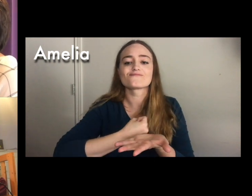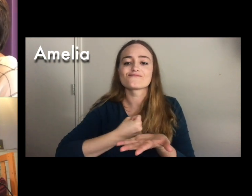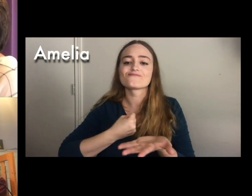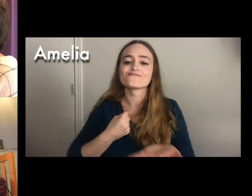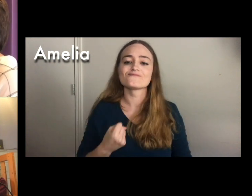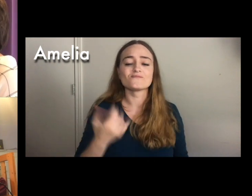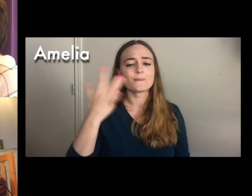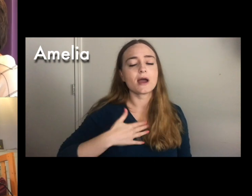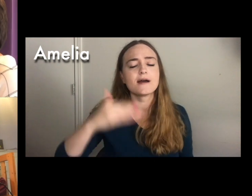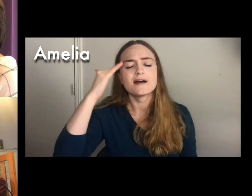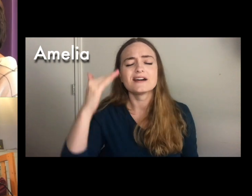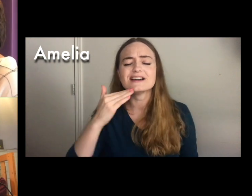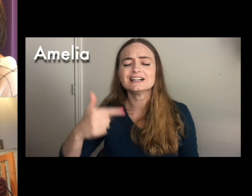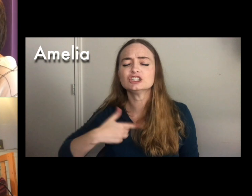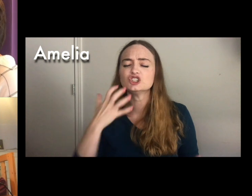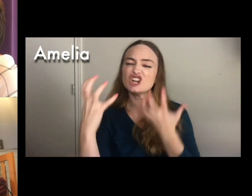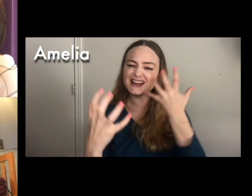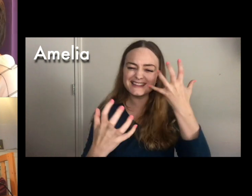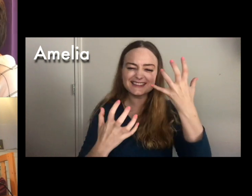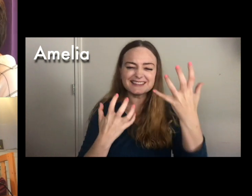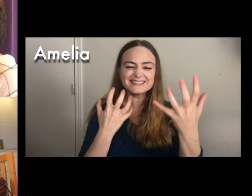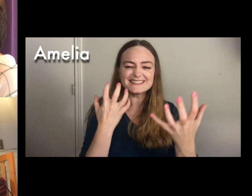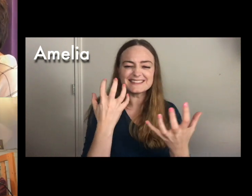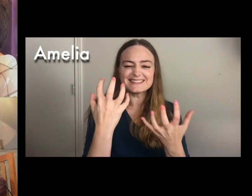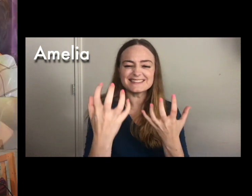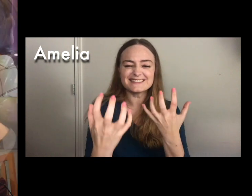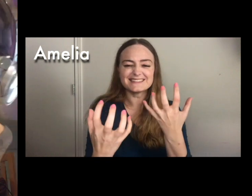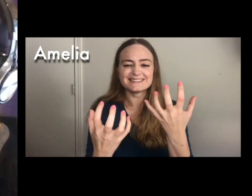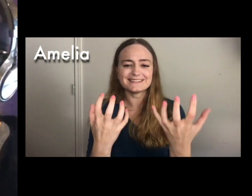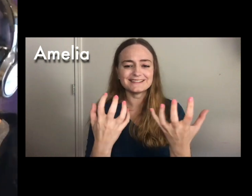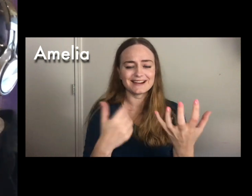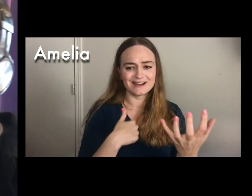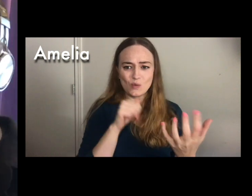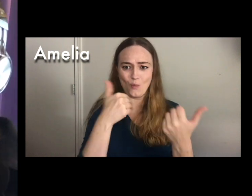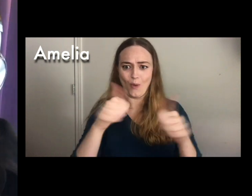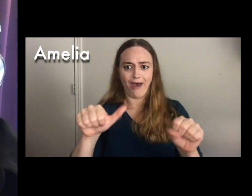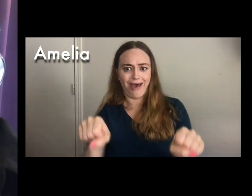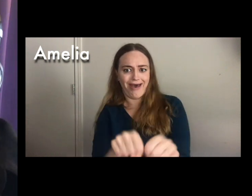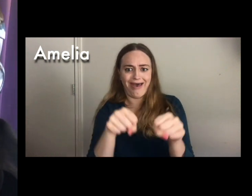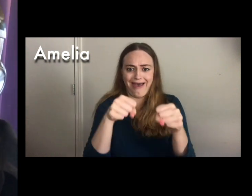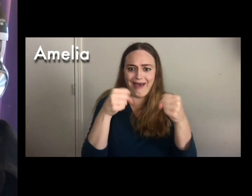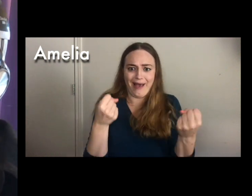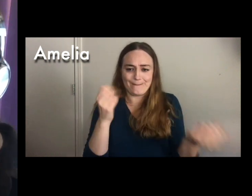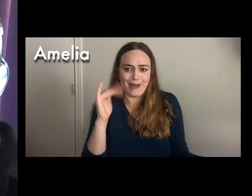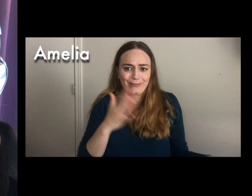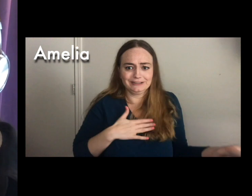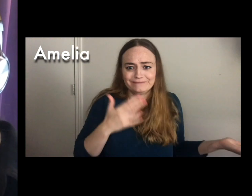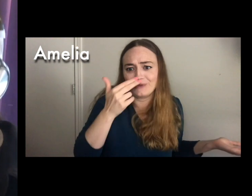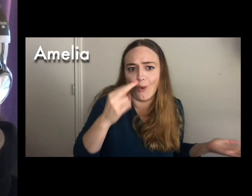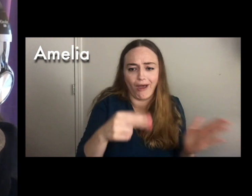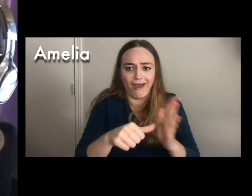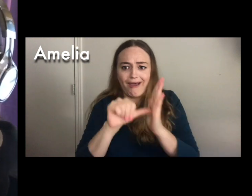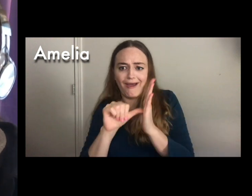that I deserve. 'Cause in my head I'm screaming, I am not trying to break